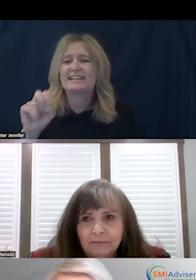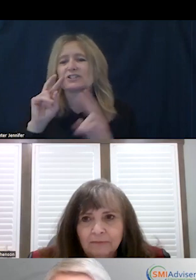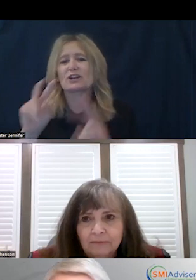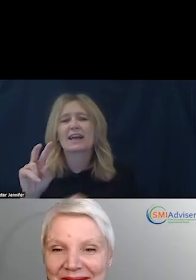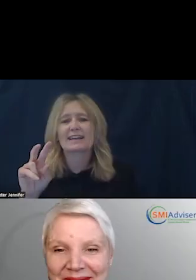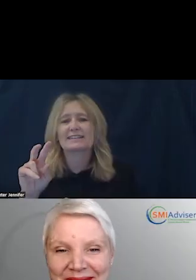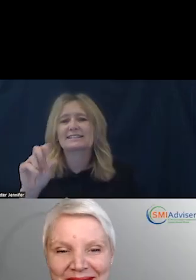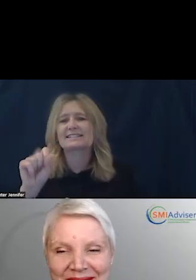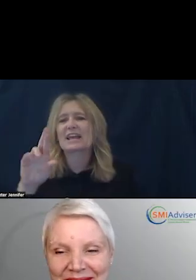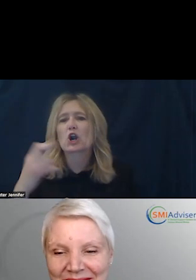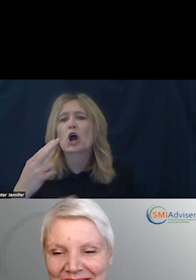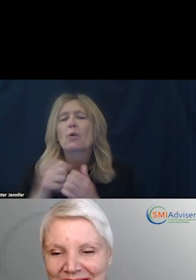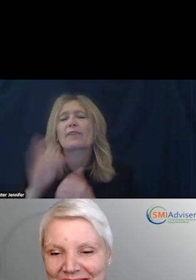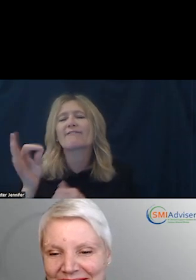Corcoran.